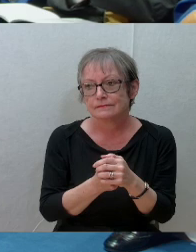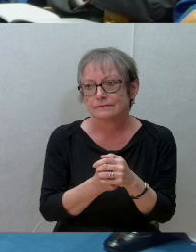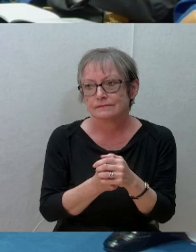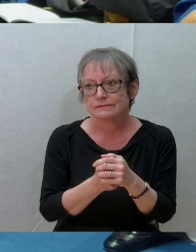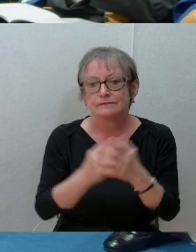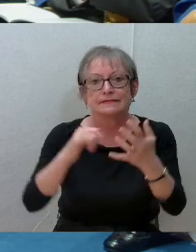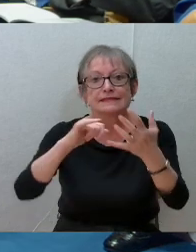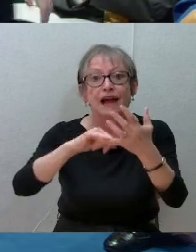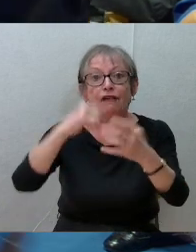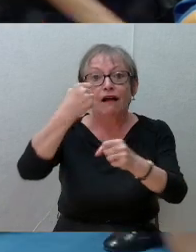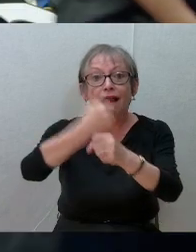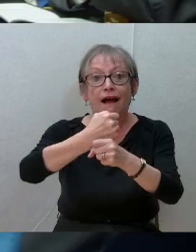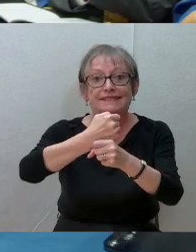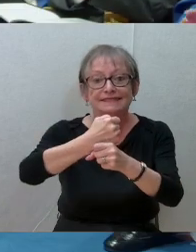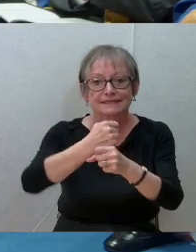Sarah Glass.